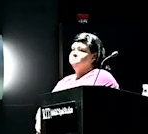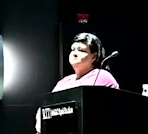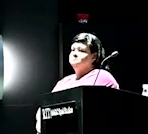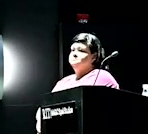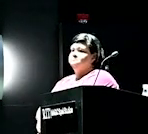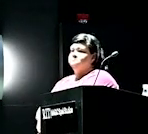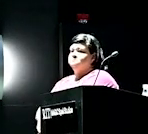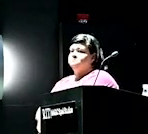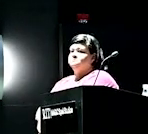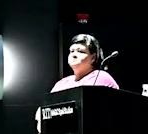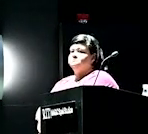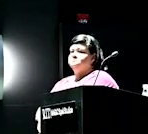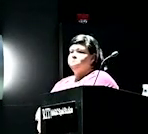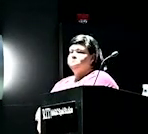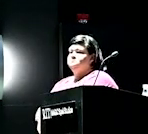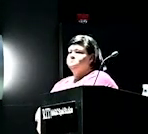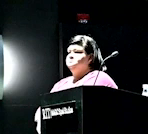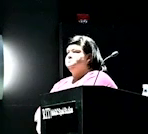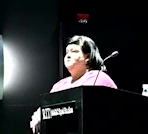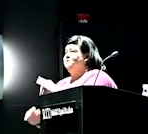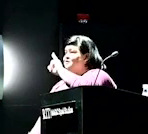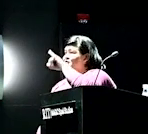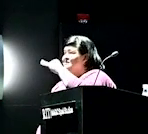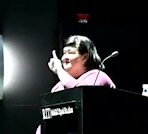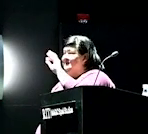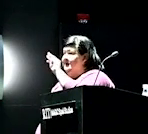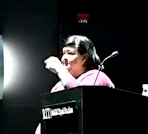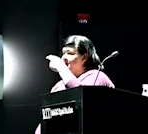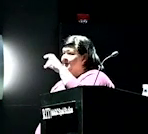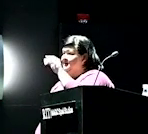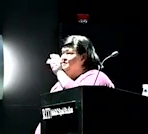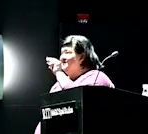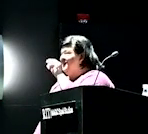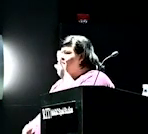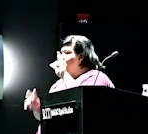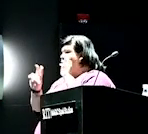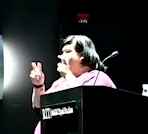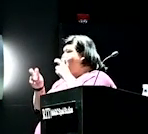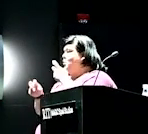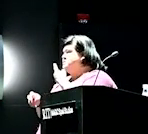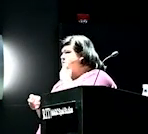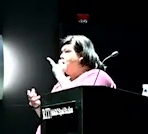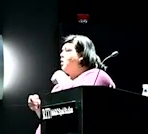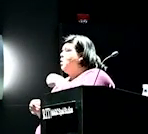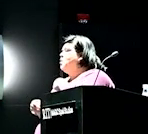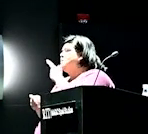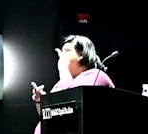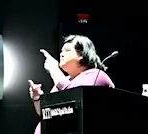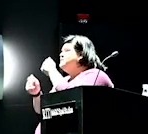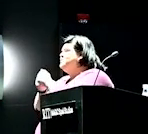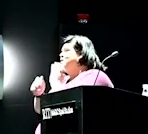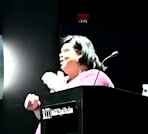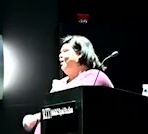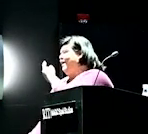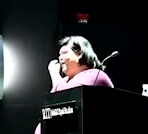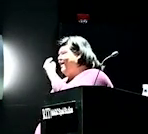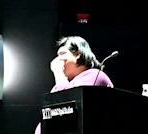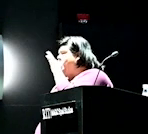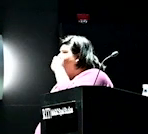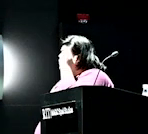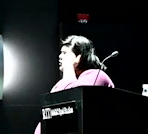one of the quotes from Jim Henson that I always love is, "We see with our eyes and we know with our hearts."